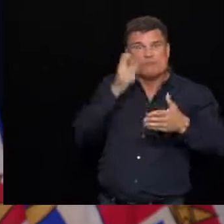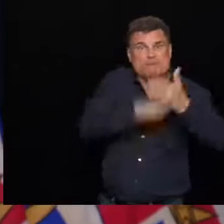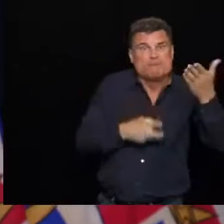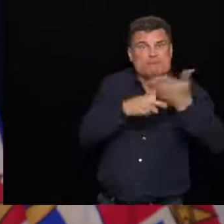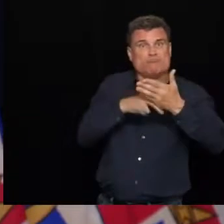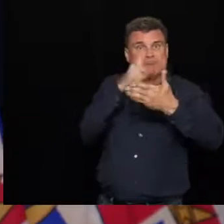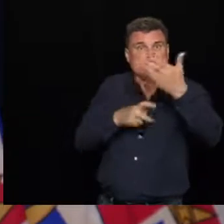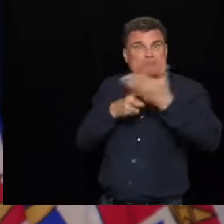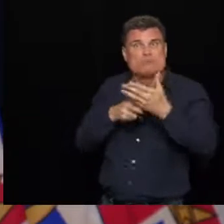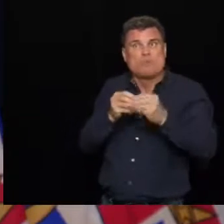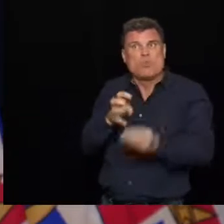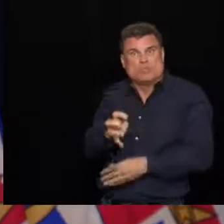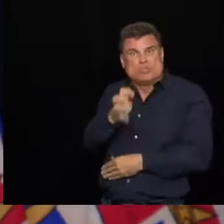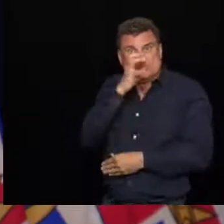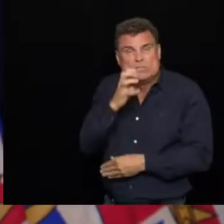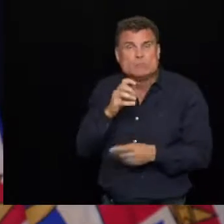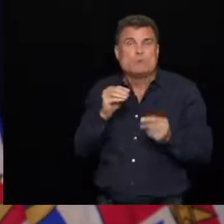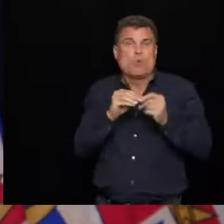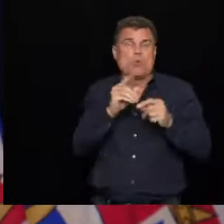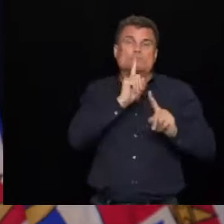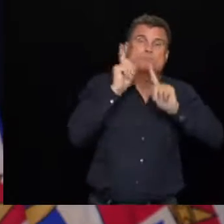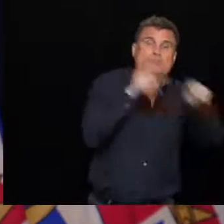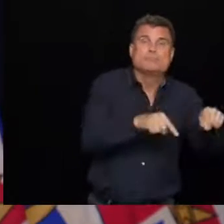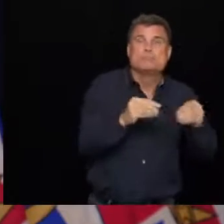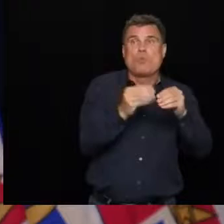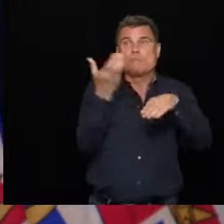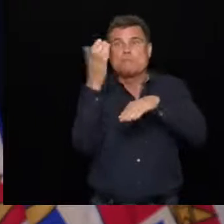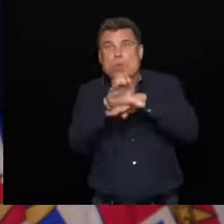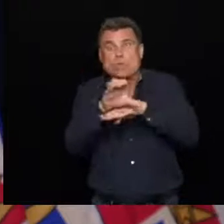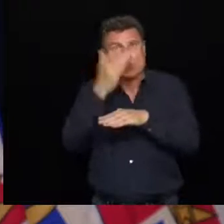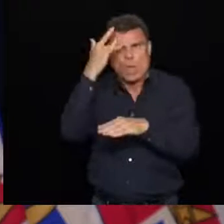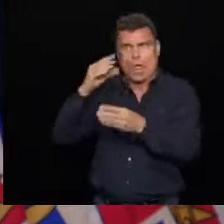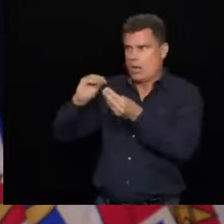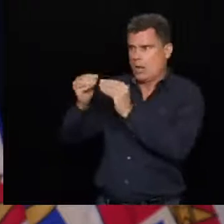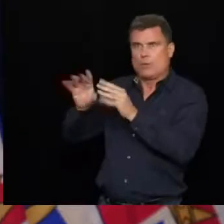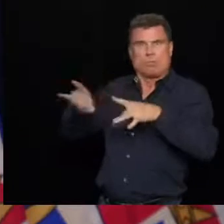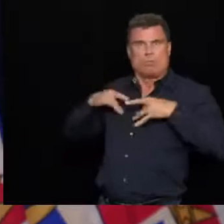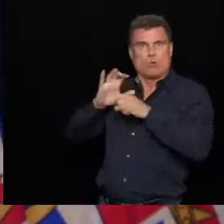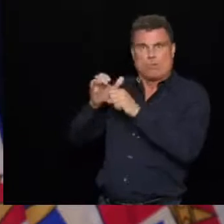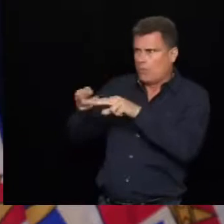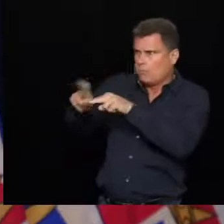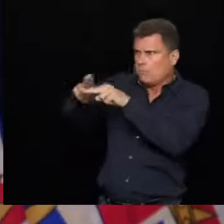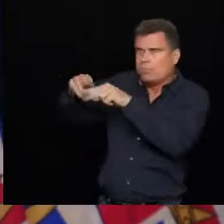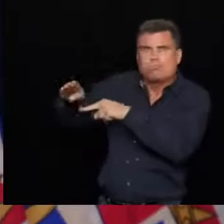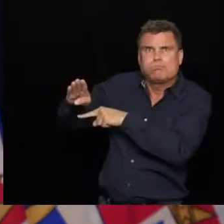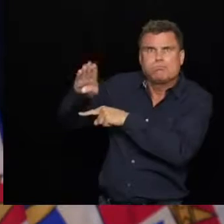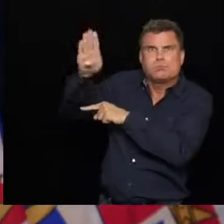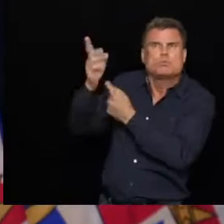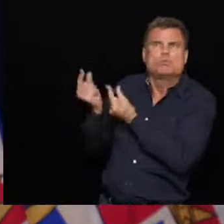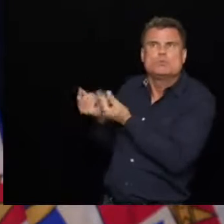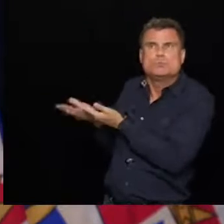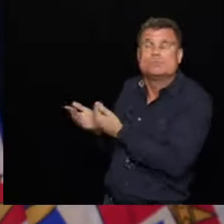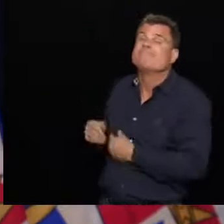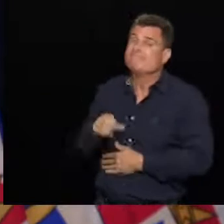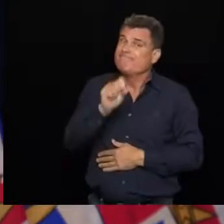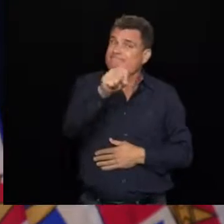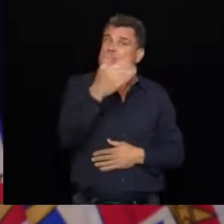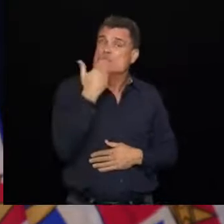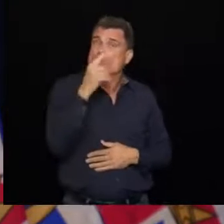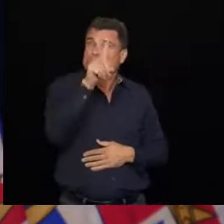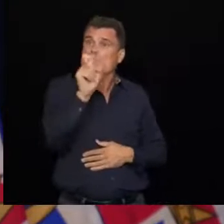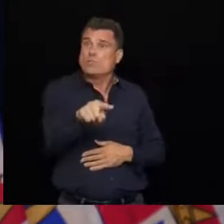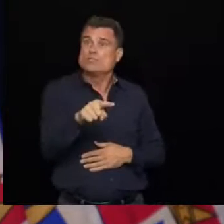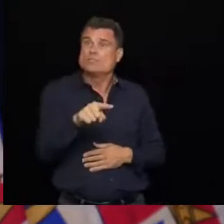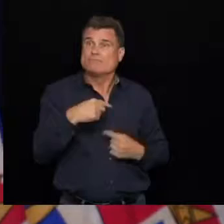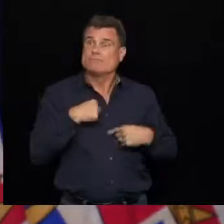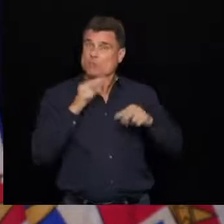Yeah, it's a good question. I saw that from Quebec today, and I'm not clear exactly